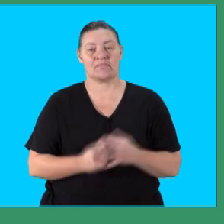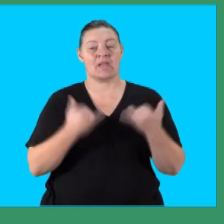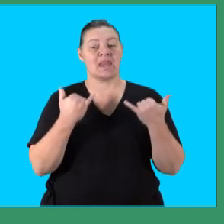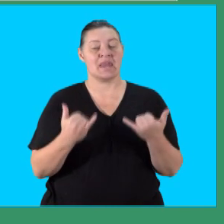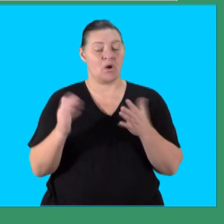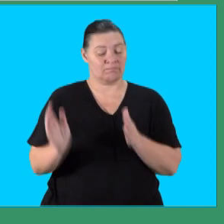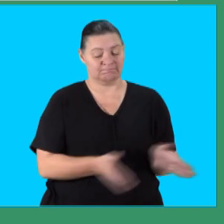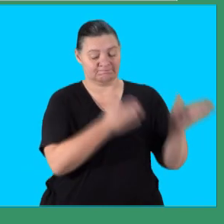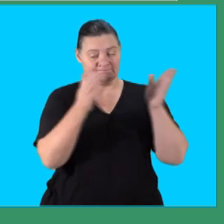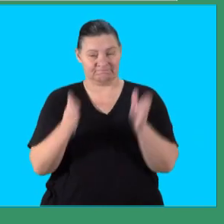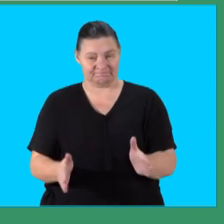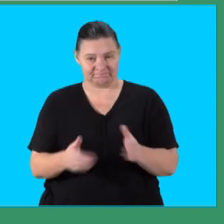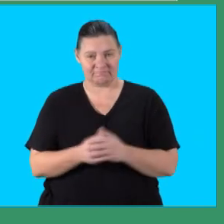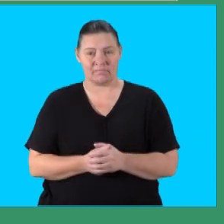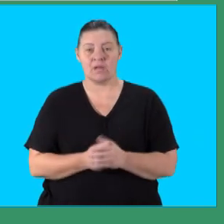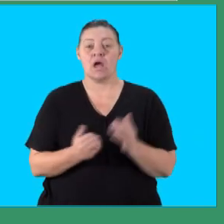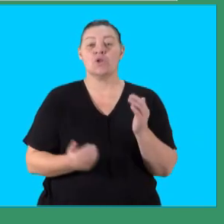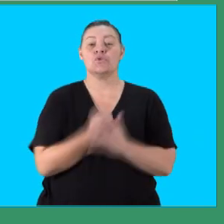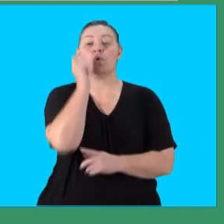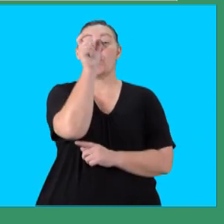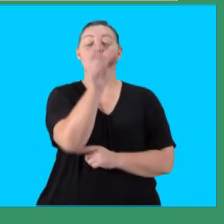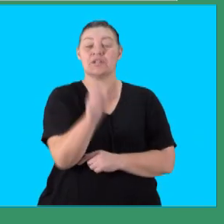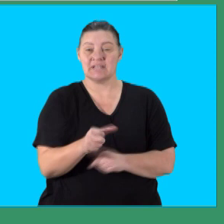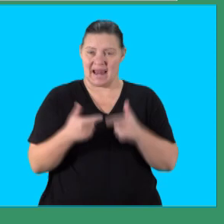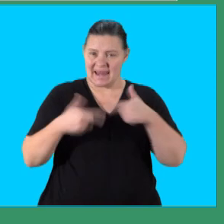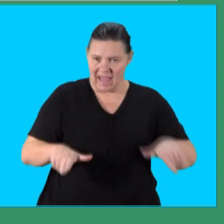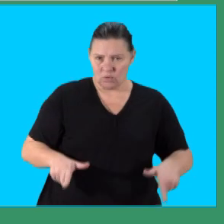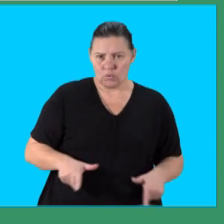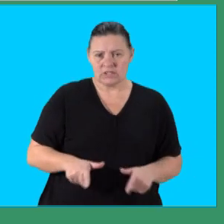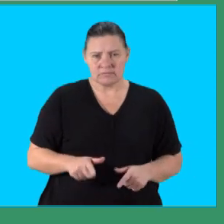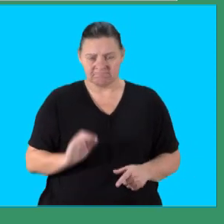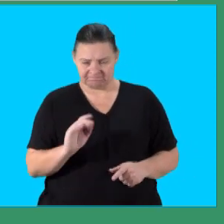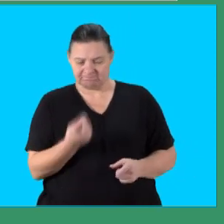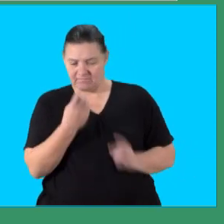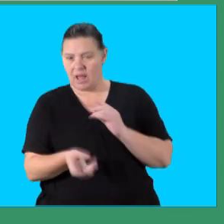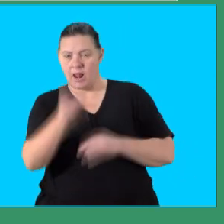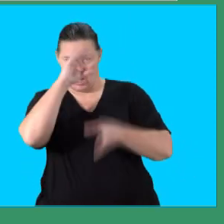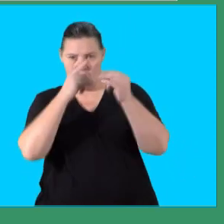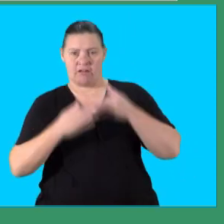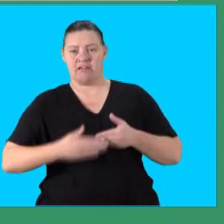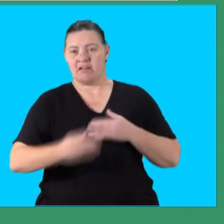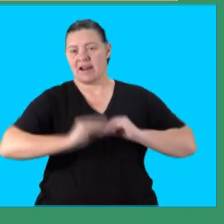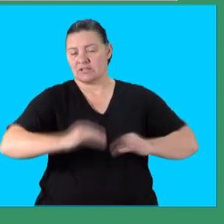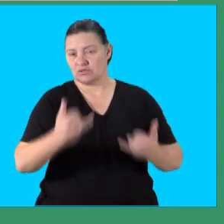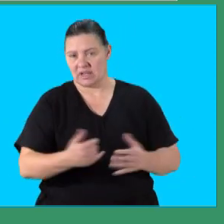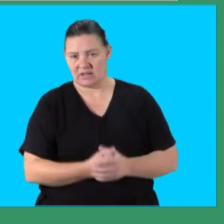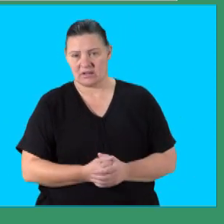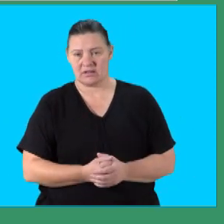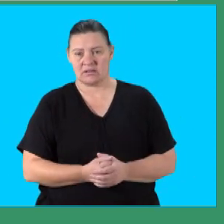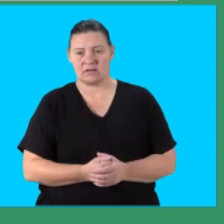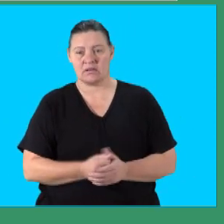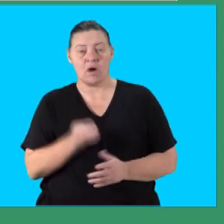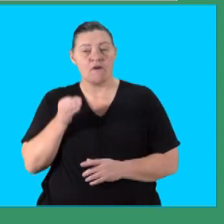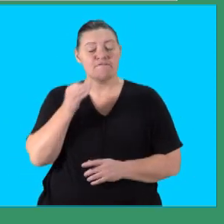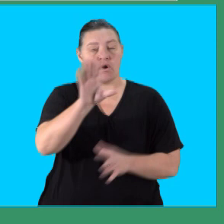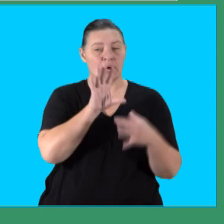Now let us continue. Now the new words and language that you are going to come across during this lesson is